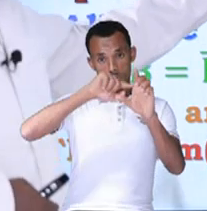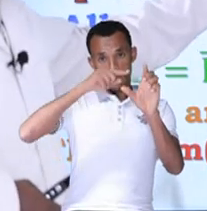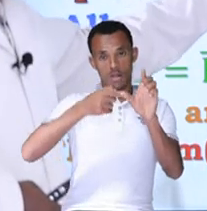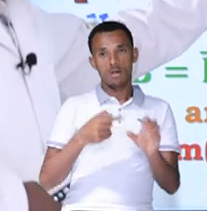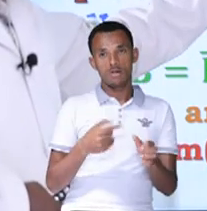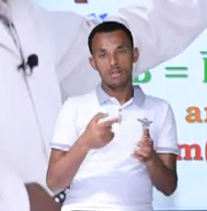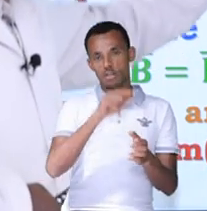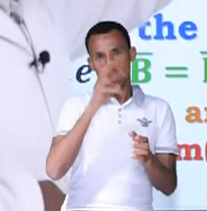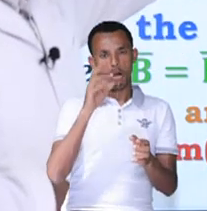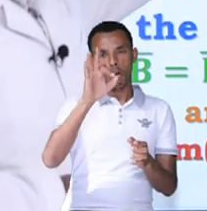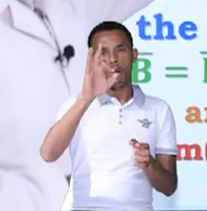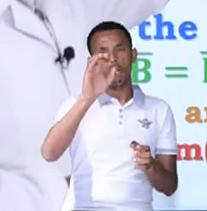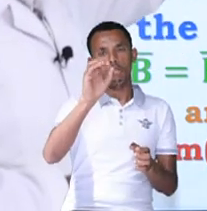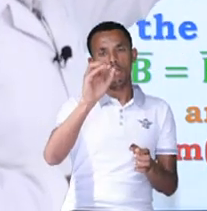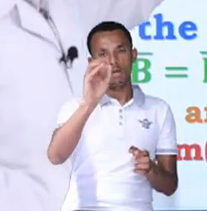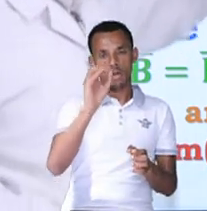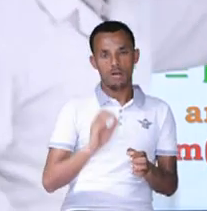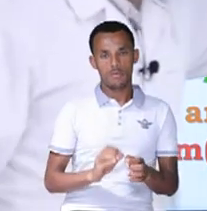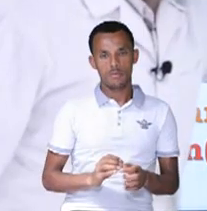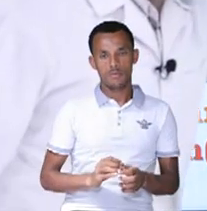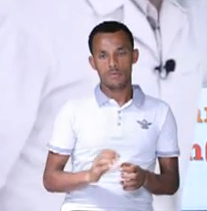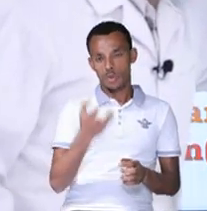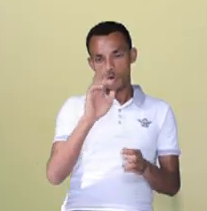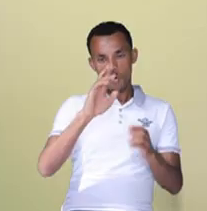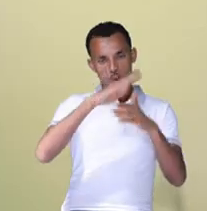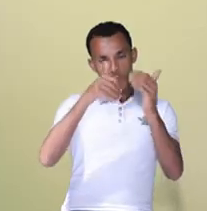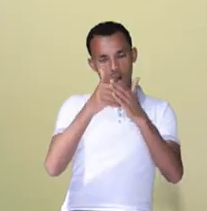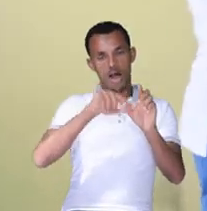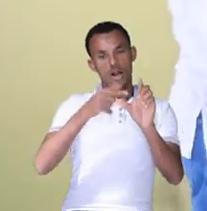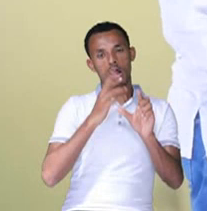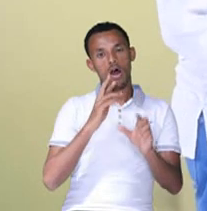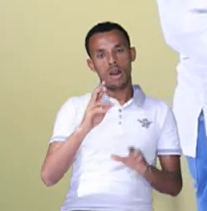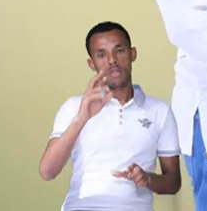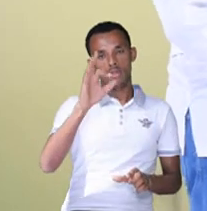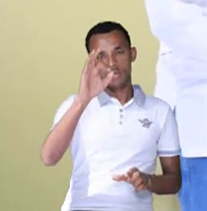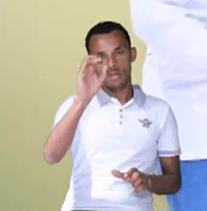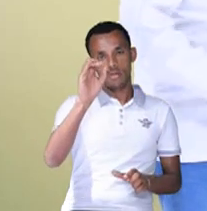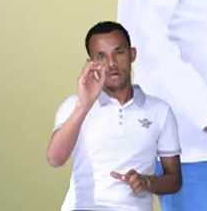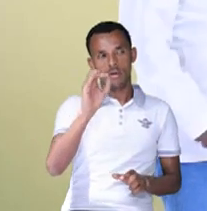are 90 degree. 90 degree. All angles are 90 degree.